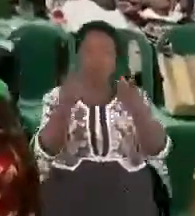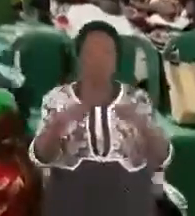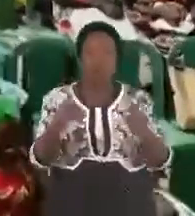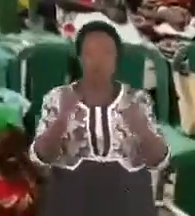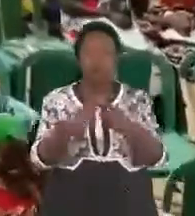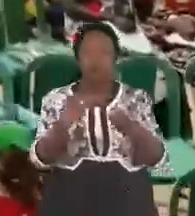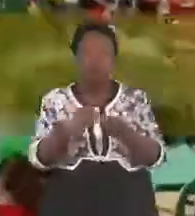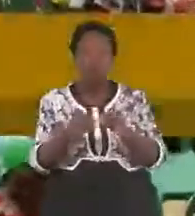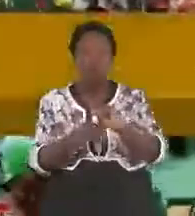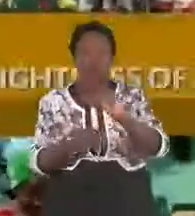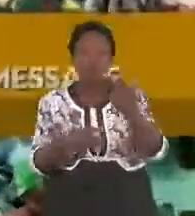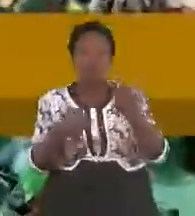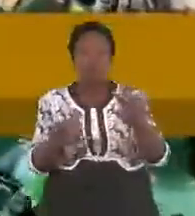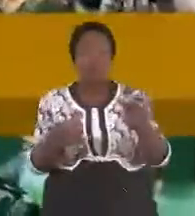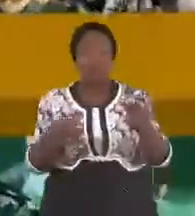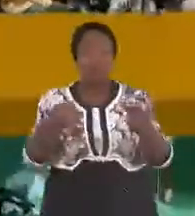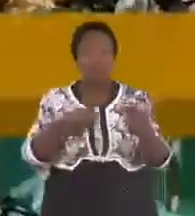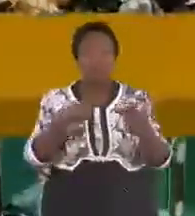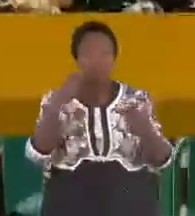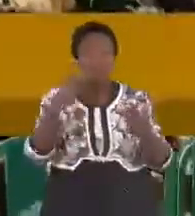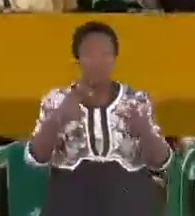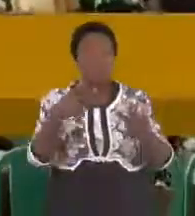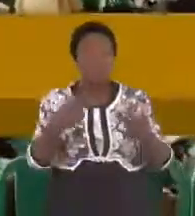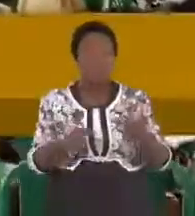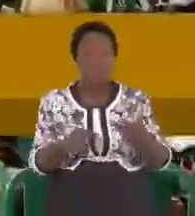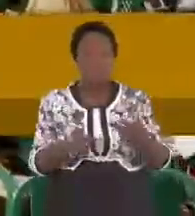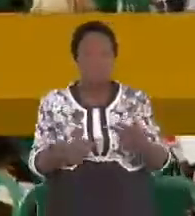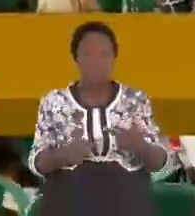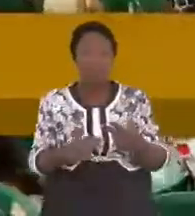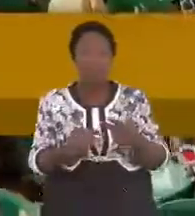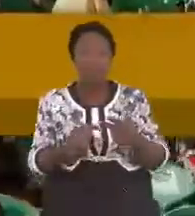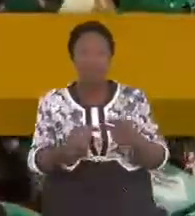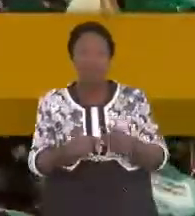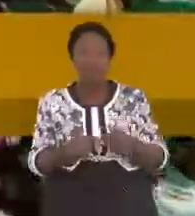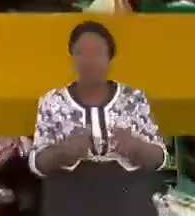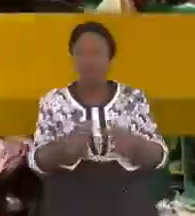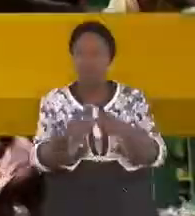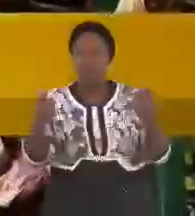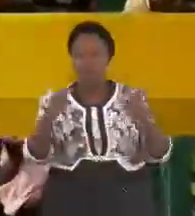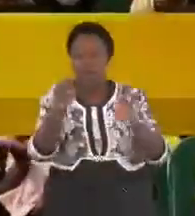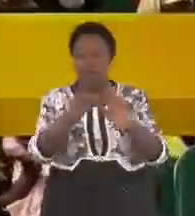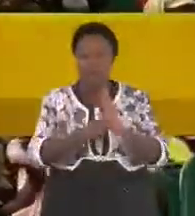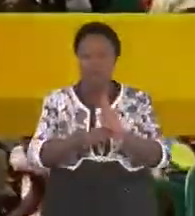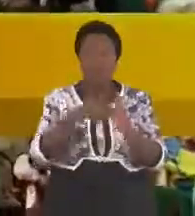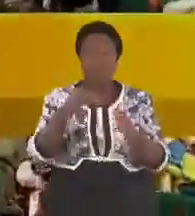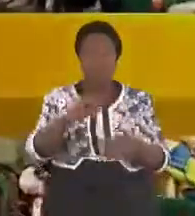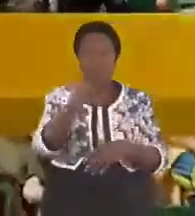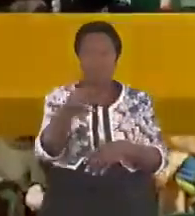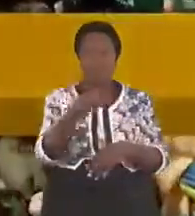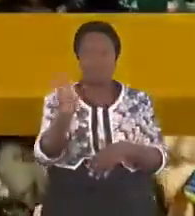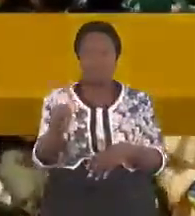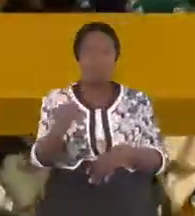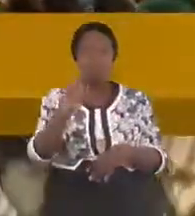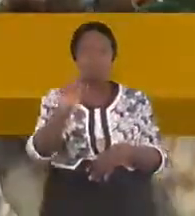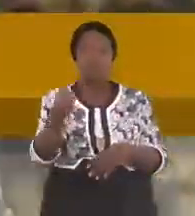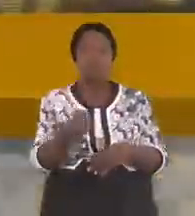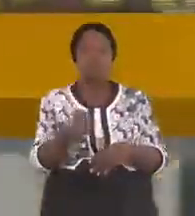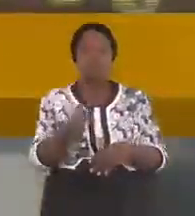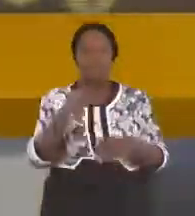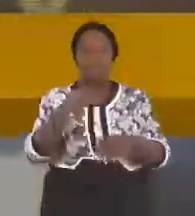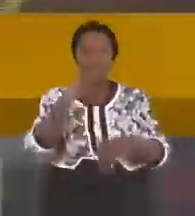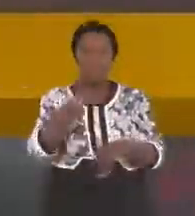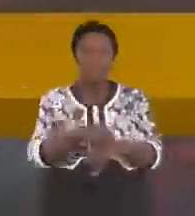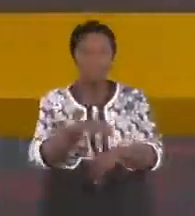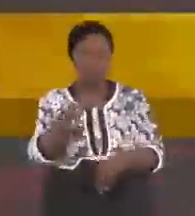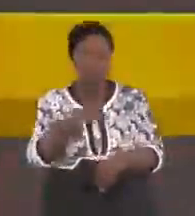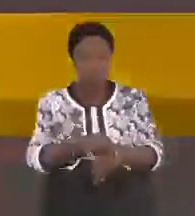we're looking at the forthrightness of John, of John's message. In Matthew chapter